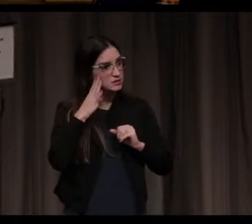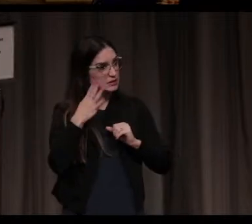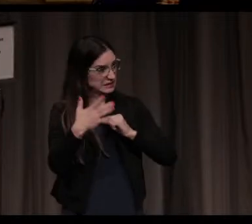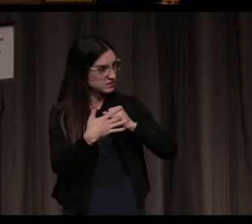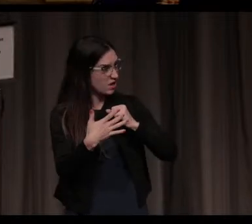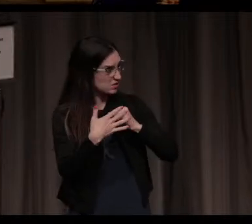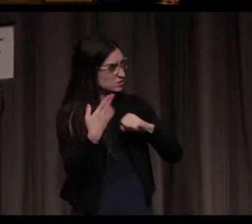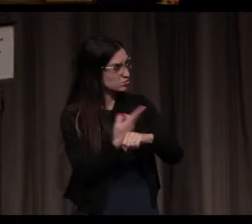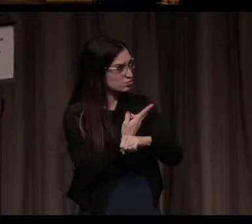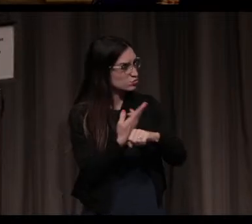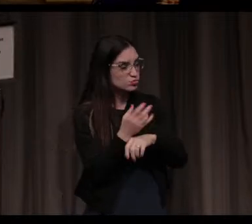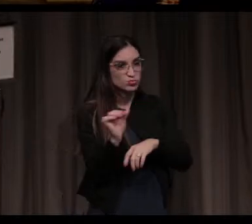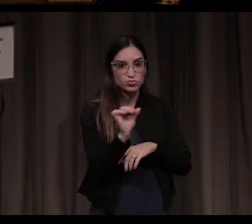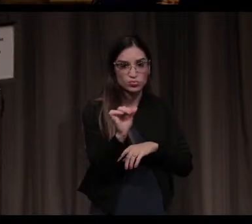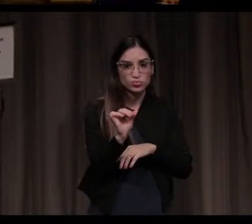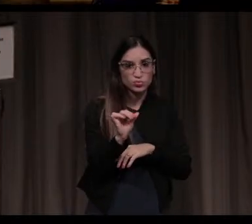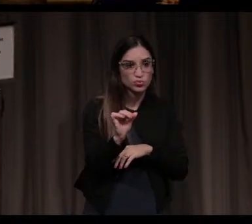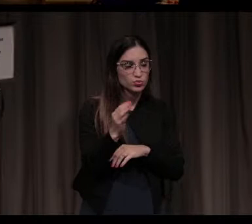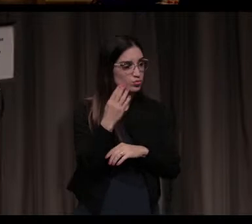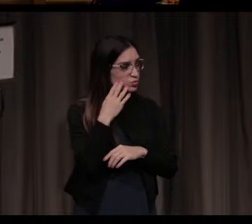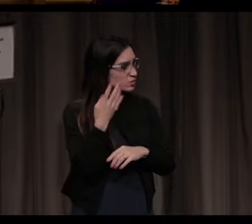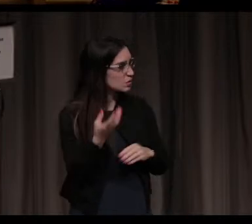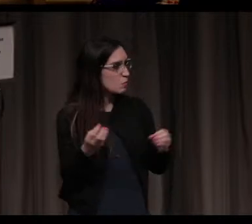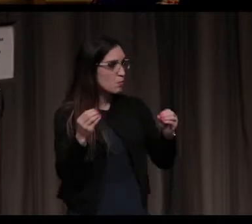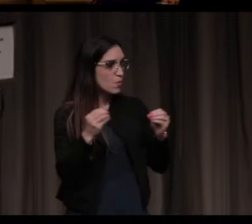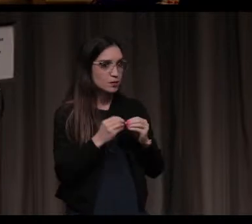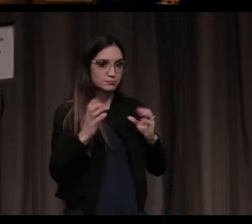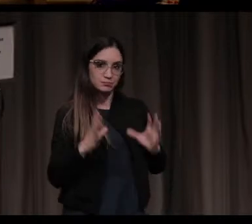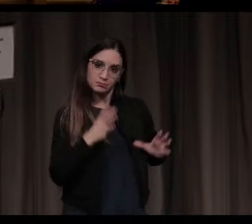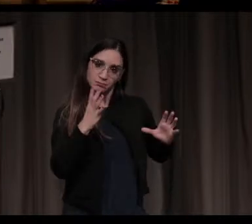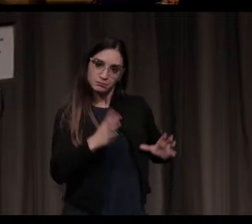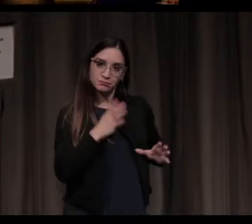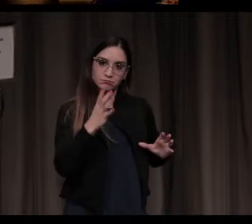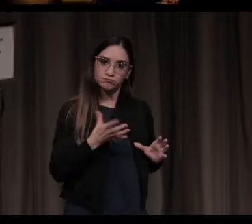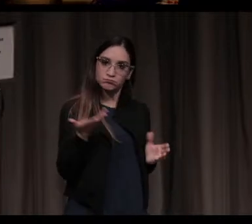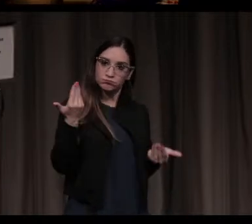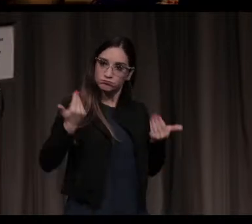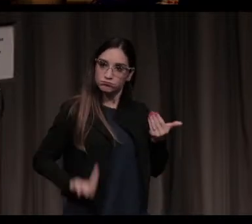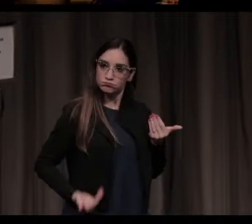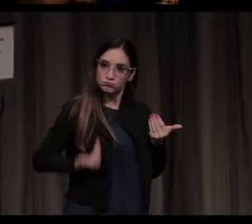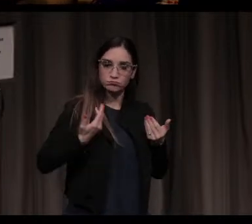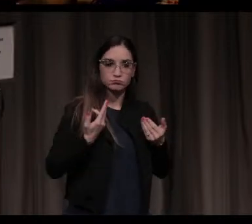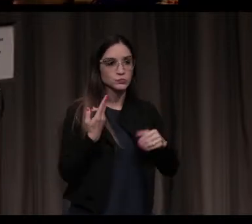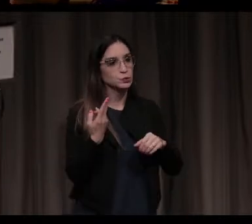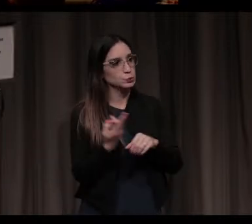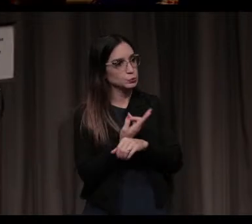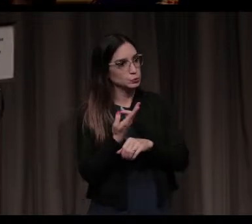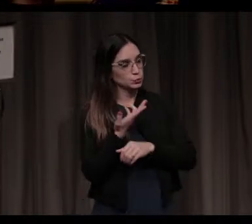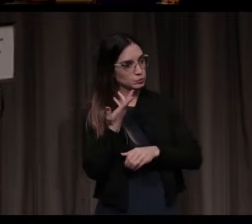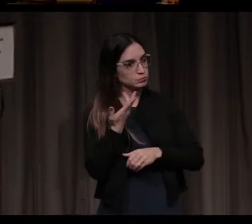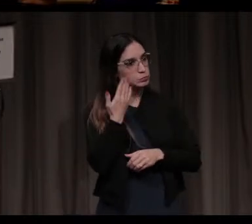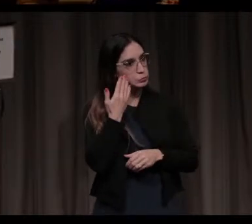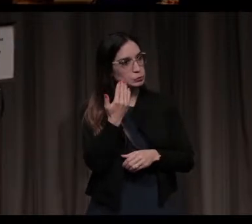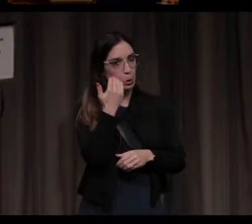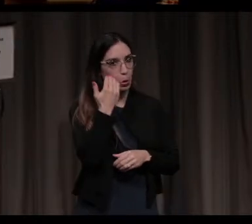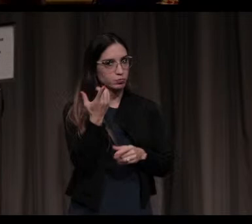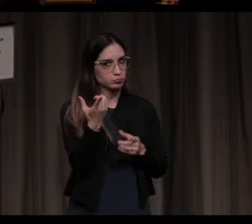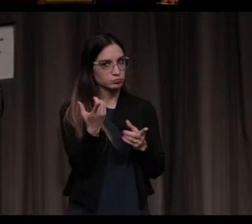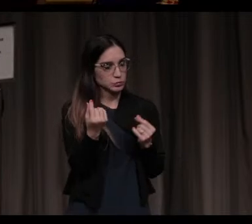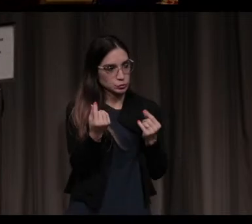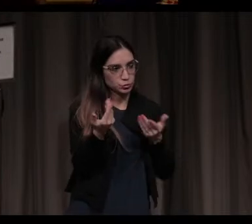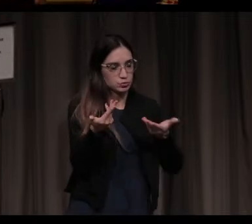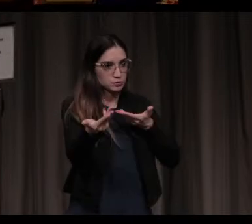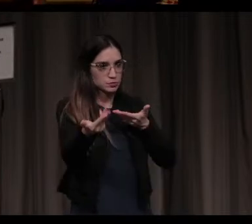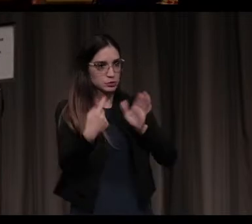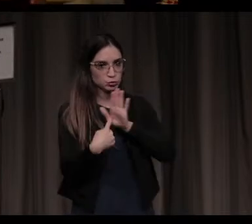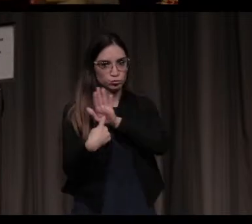another. So the more ostentatious you dress, that means you're going to go see people or you're going to go trade or you're going to go do something. And I think it's